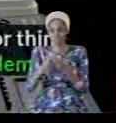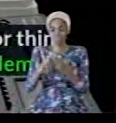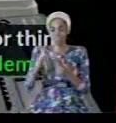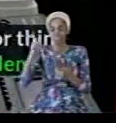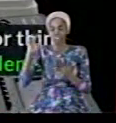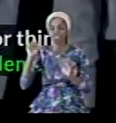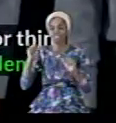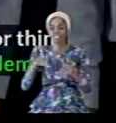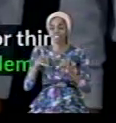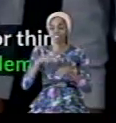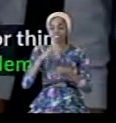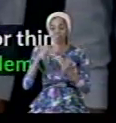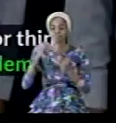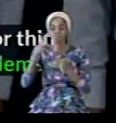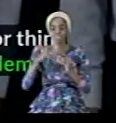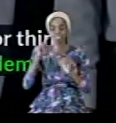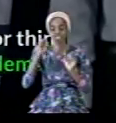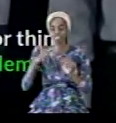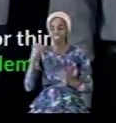do.